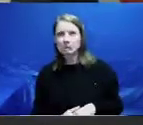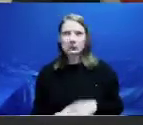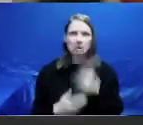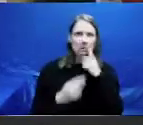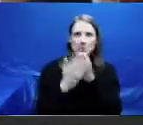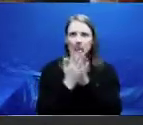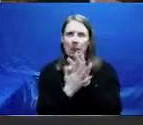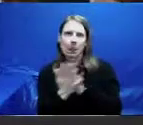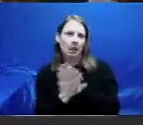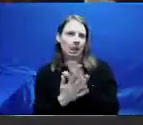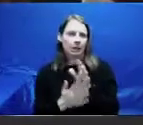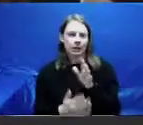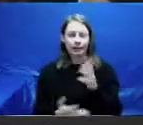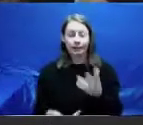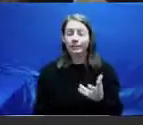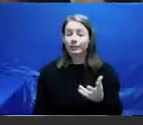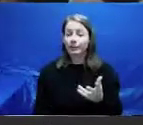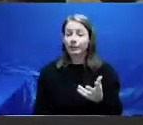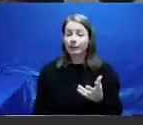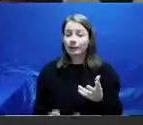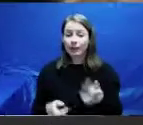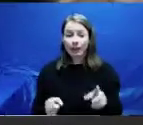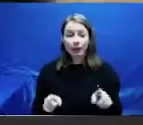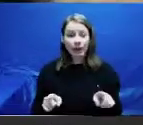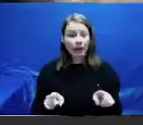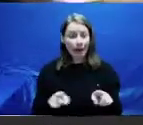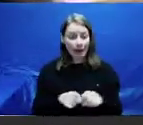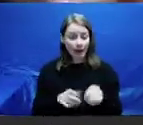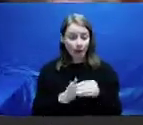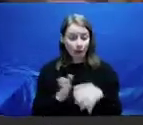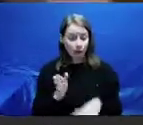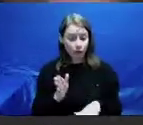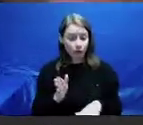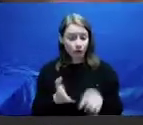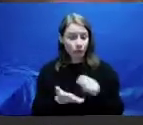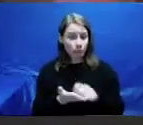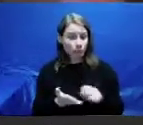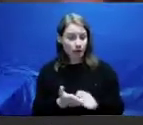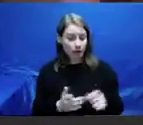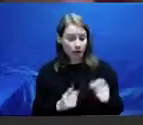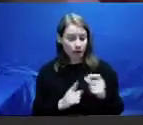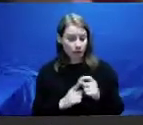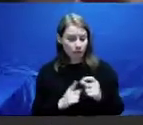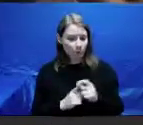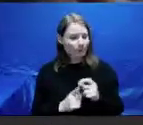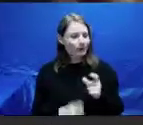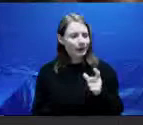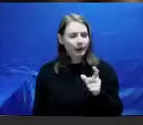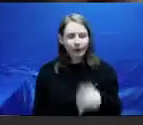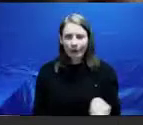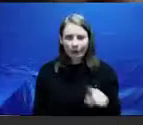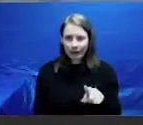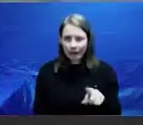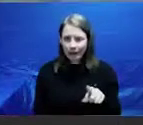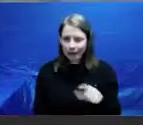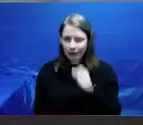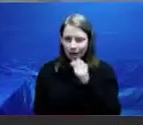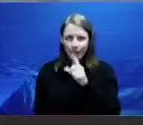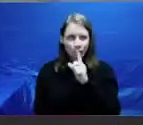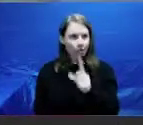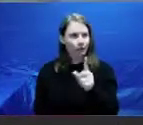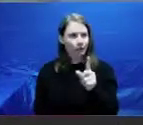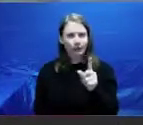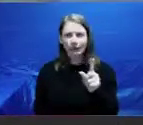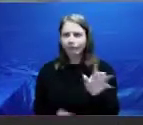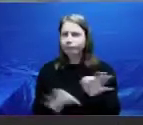what I saw as they were putting their words up is that they weren't really justifying them in a way that they could use them. So things like, for